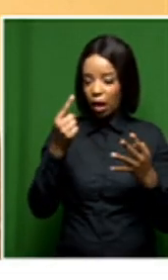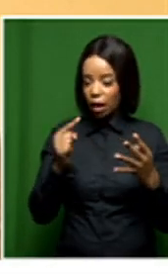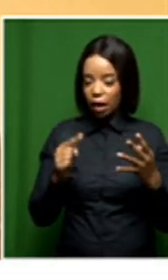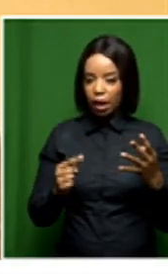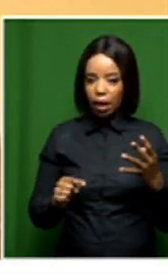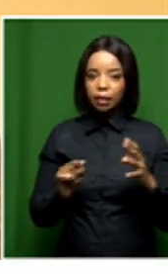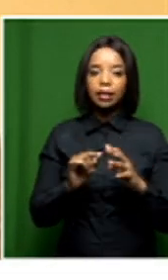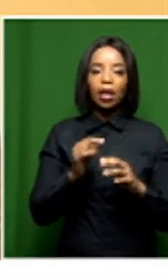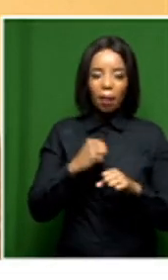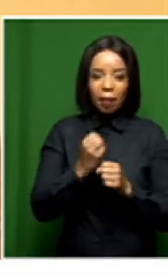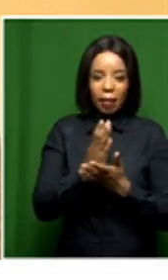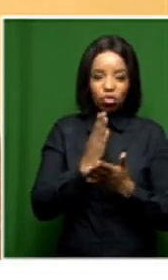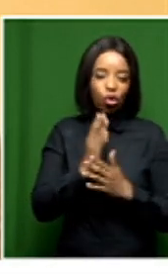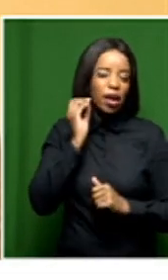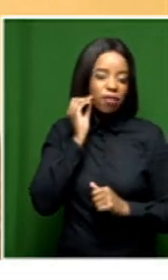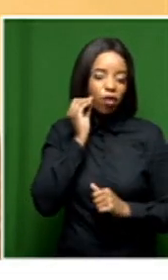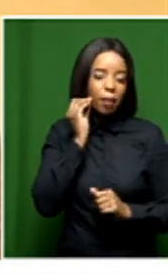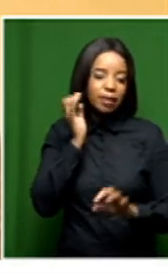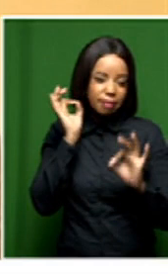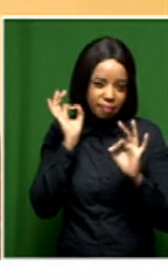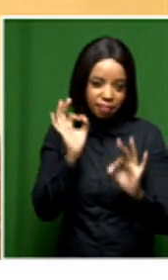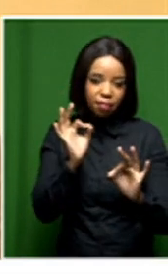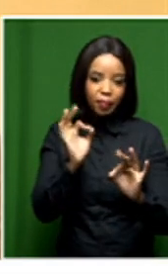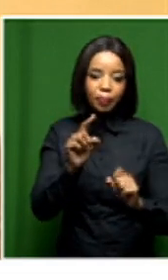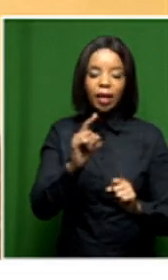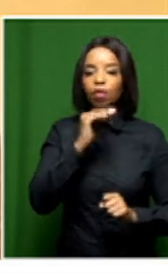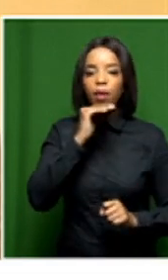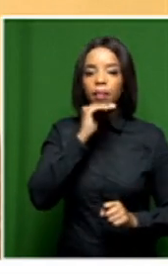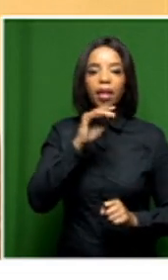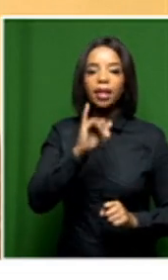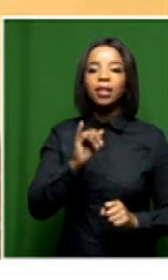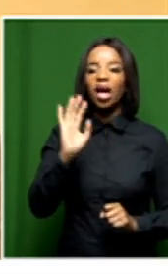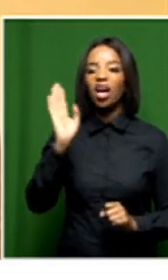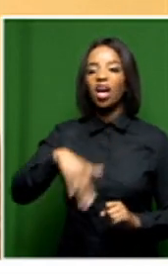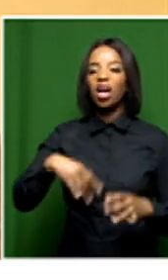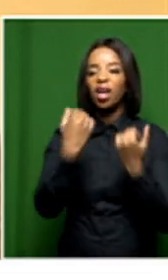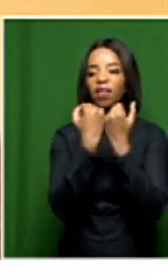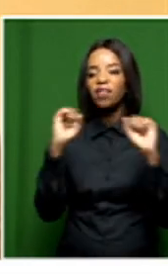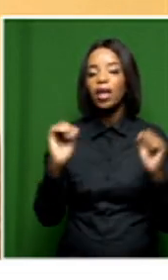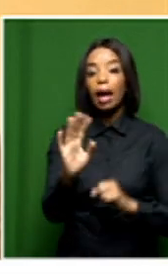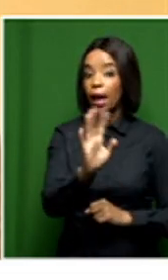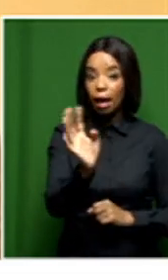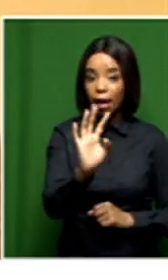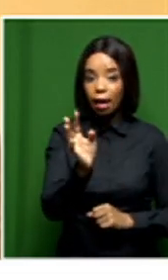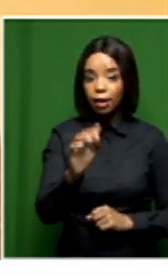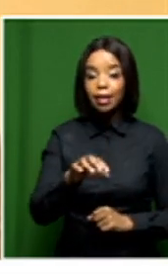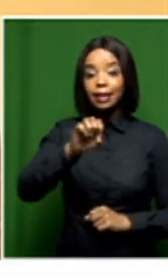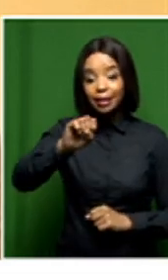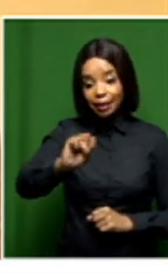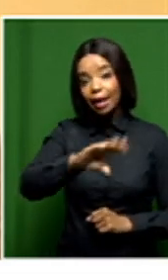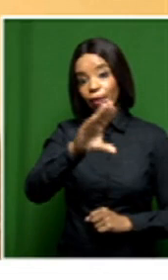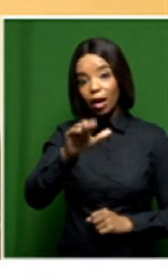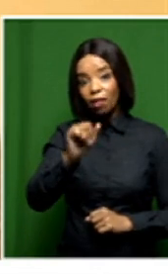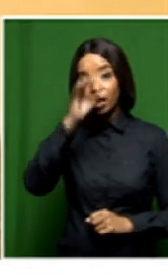the information which we have is correct. So it does not mean that they are off the hook, but obviously the South African Police